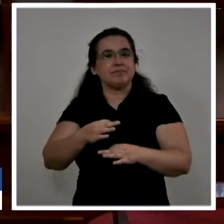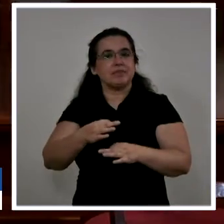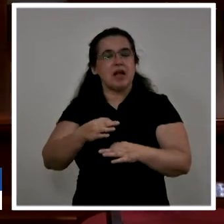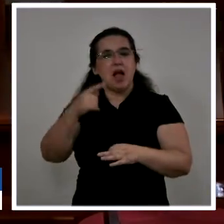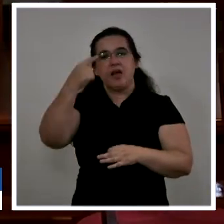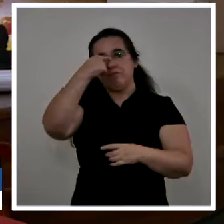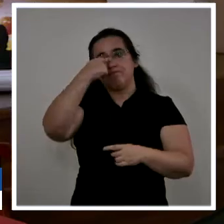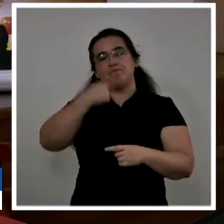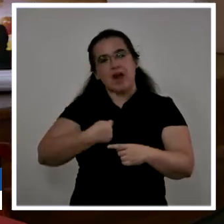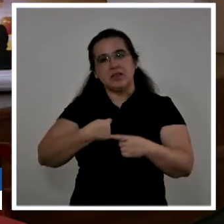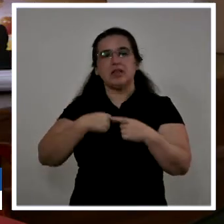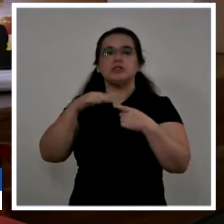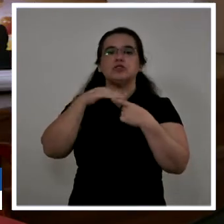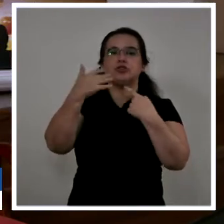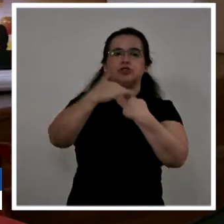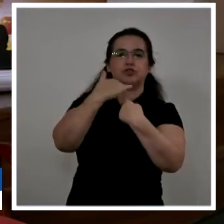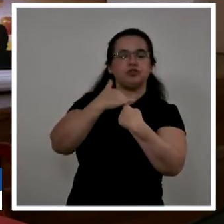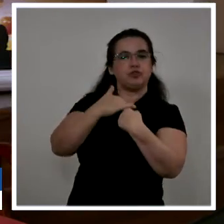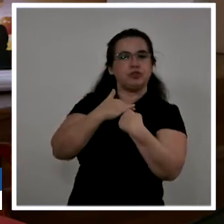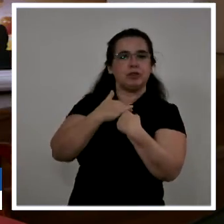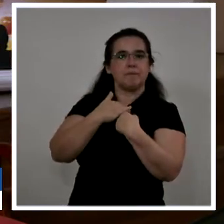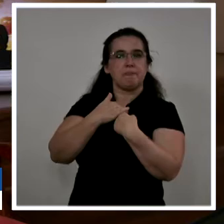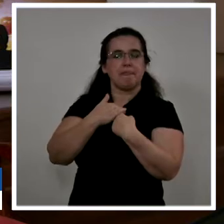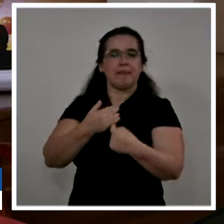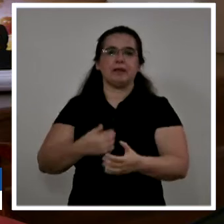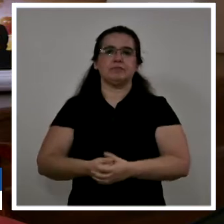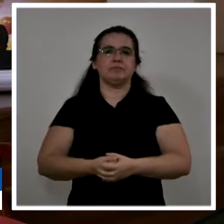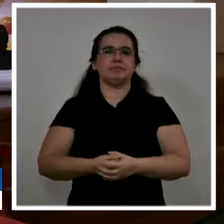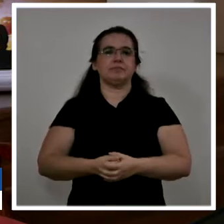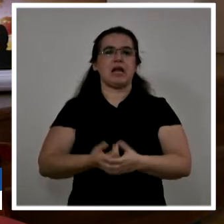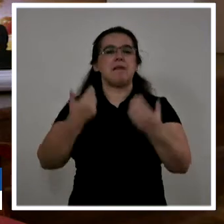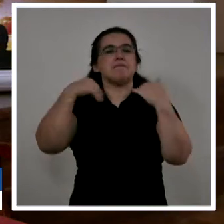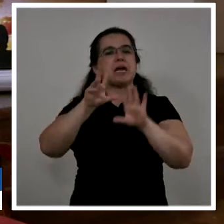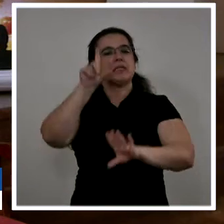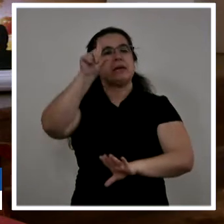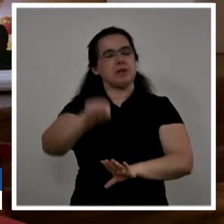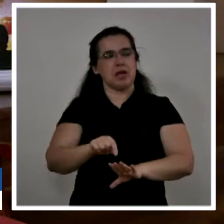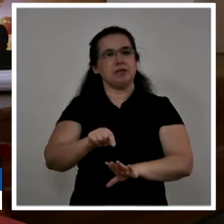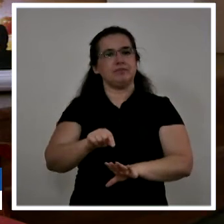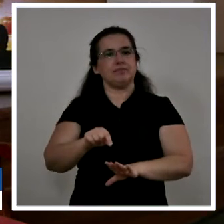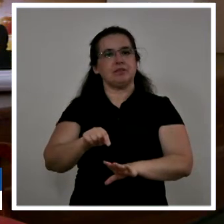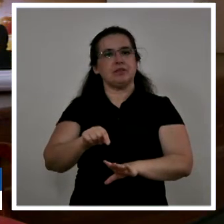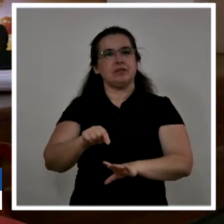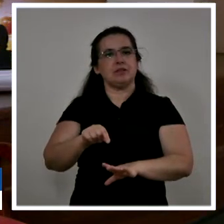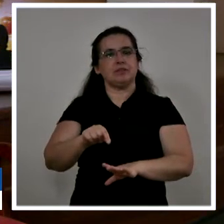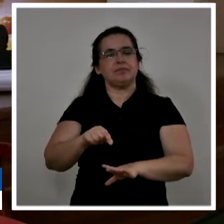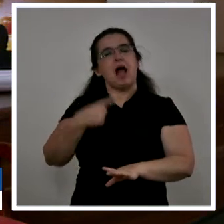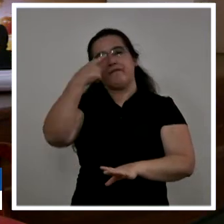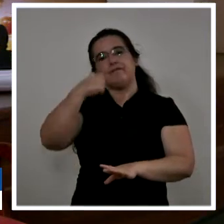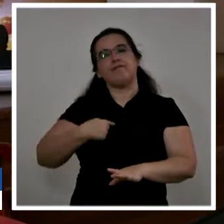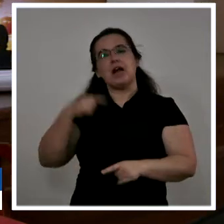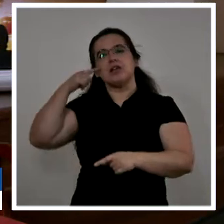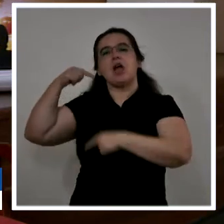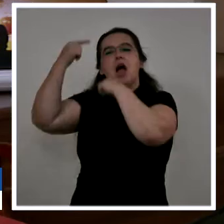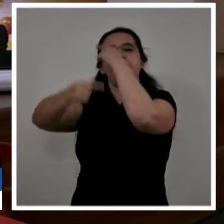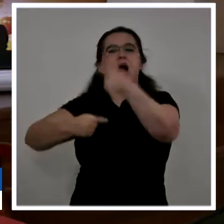defeitos cultivados. There's hereditary defects of character. Mas existem também defeitos hereditários,